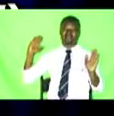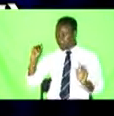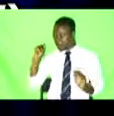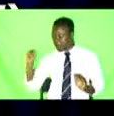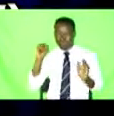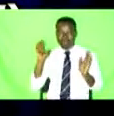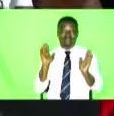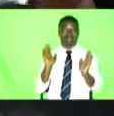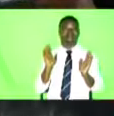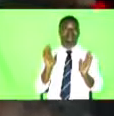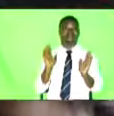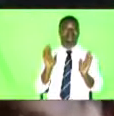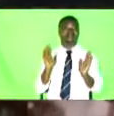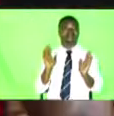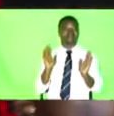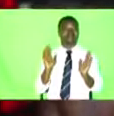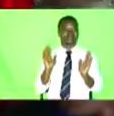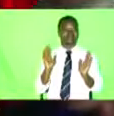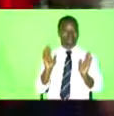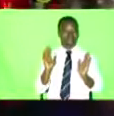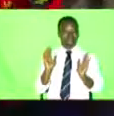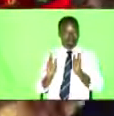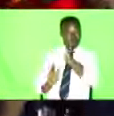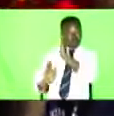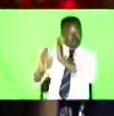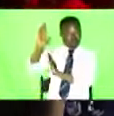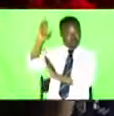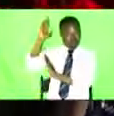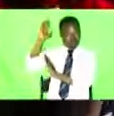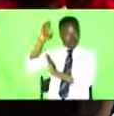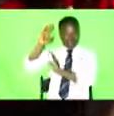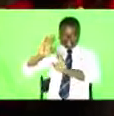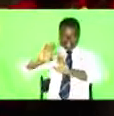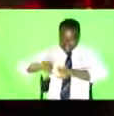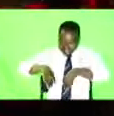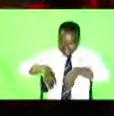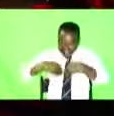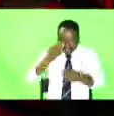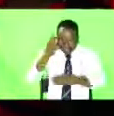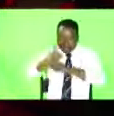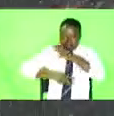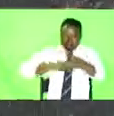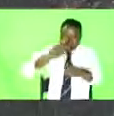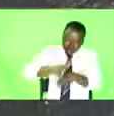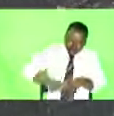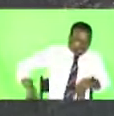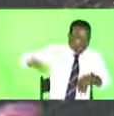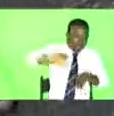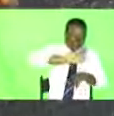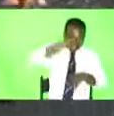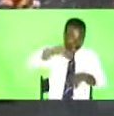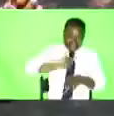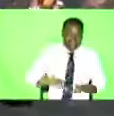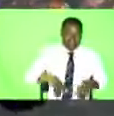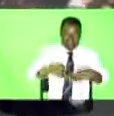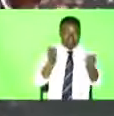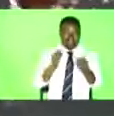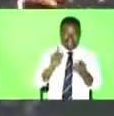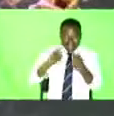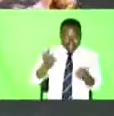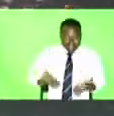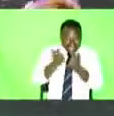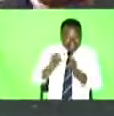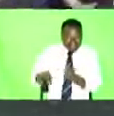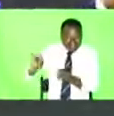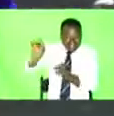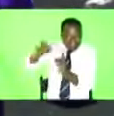That is all. God has given us the whole world eternal life. And this life is in